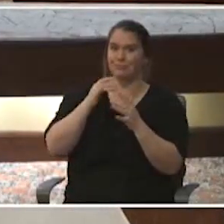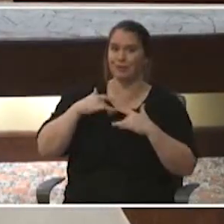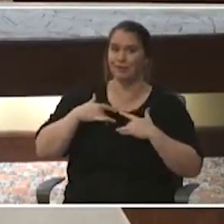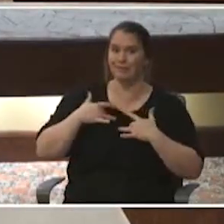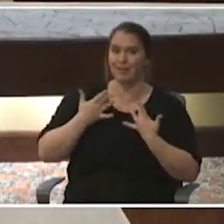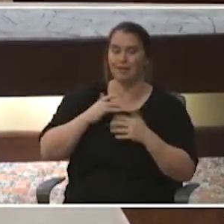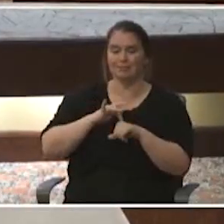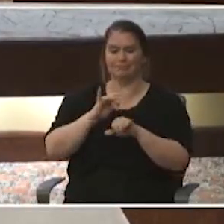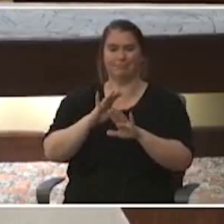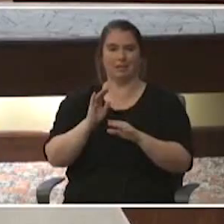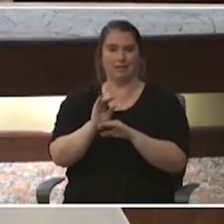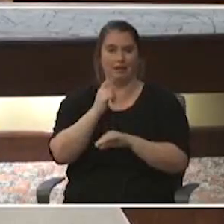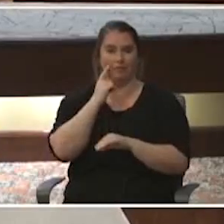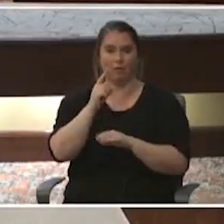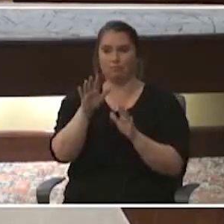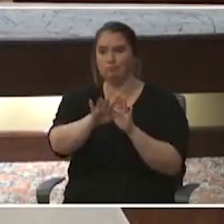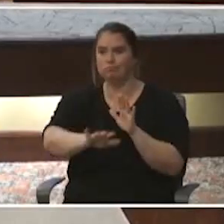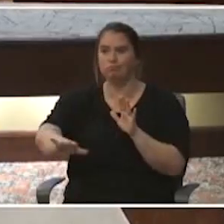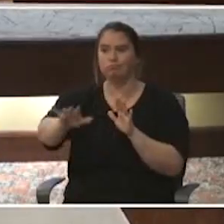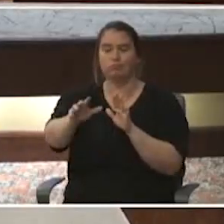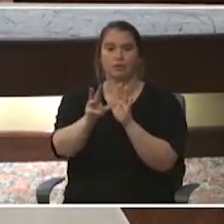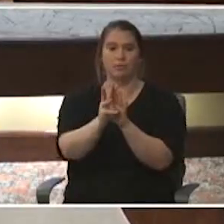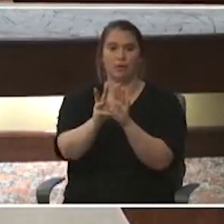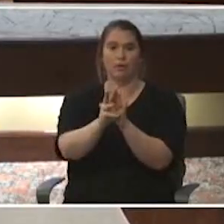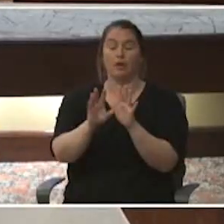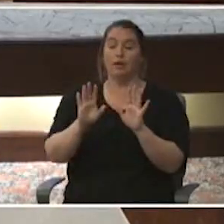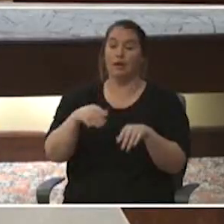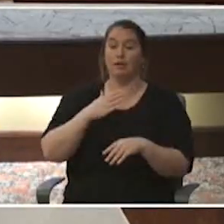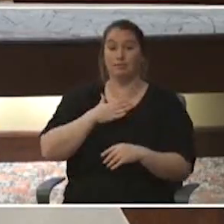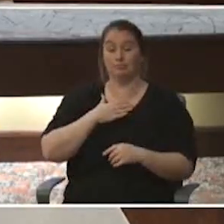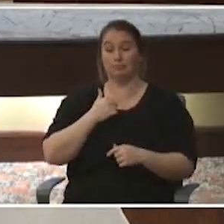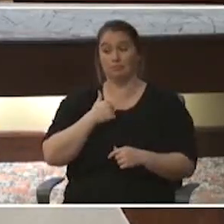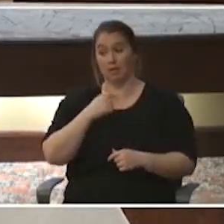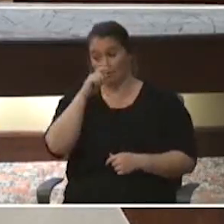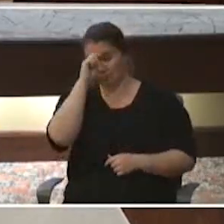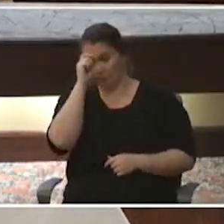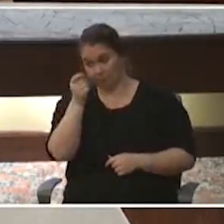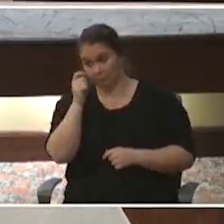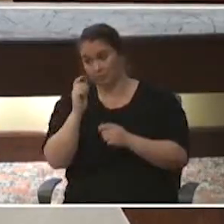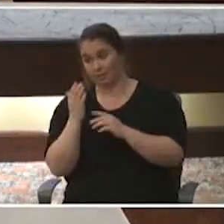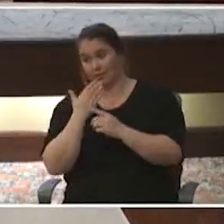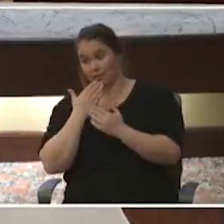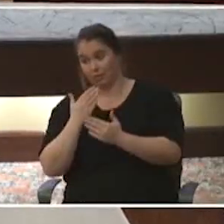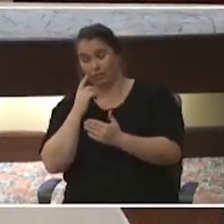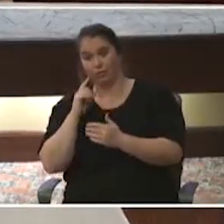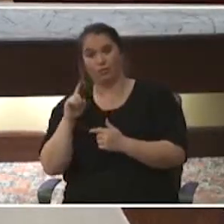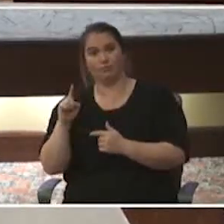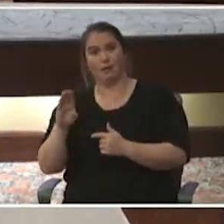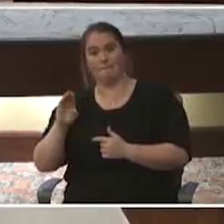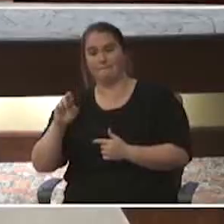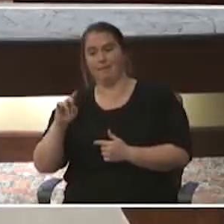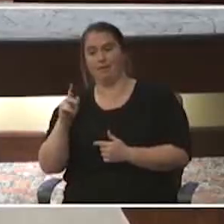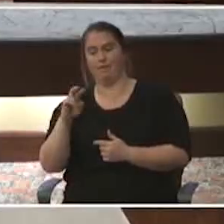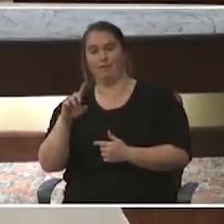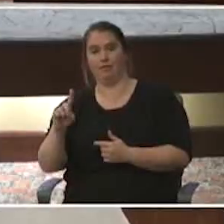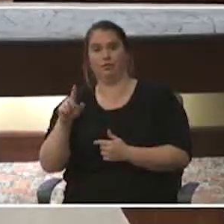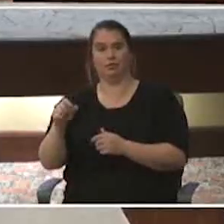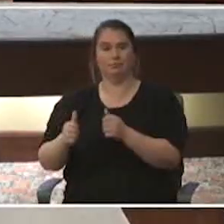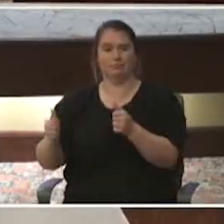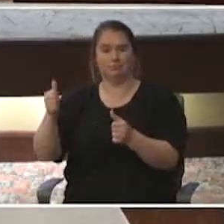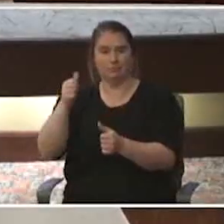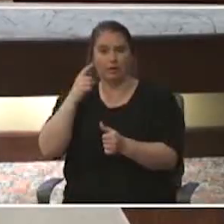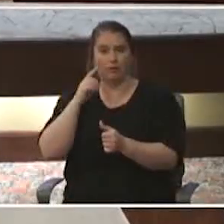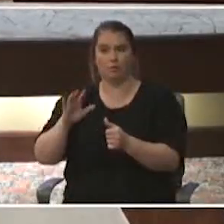night for the Prosper Waco deal. And my hat's off to Mayor Pro Tem Bearfield for leading the charge. She's the chairman of the Prosper